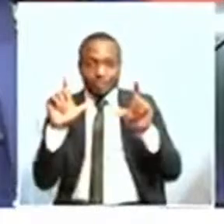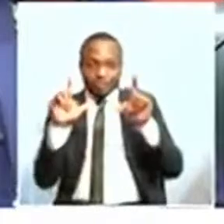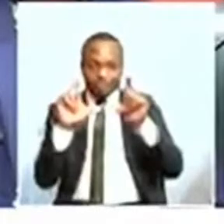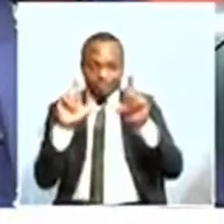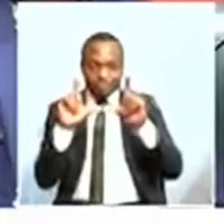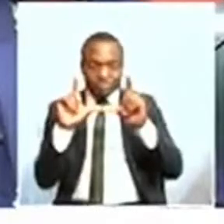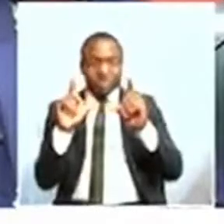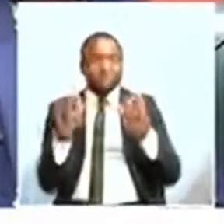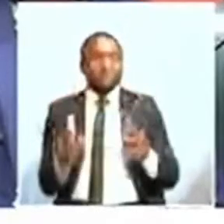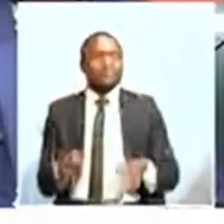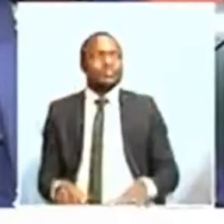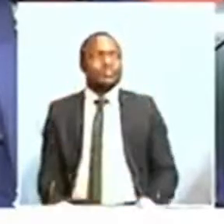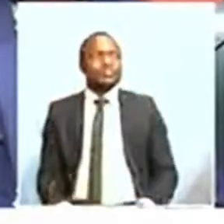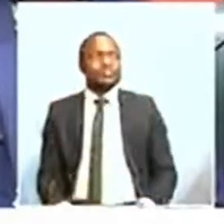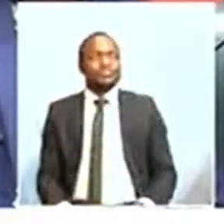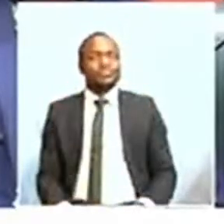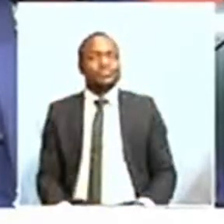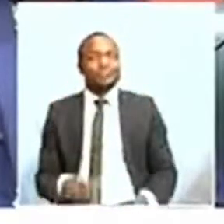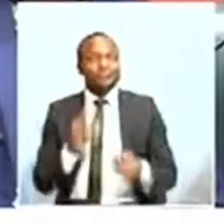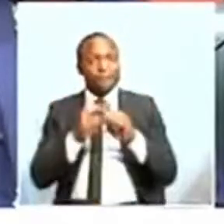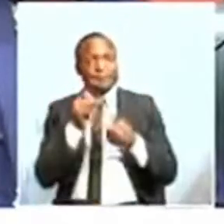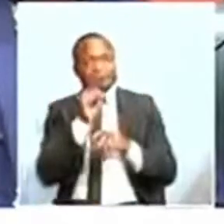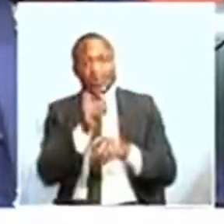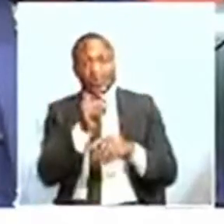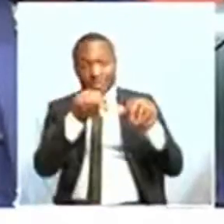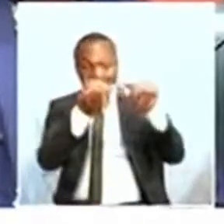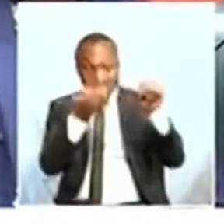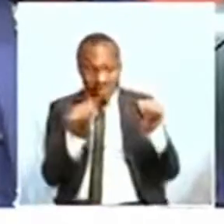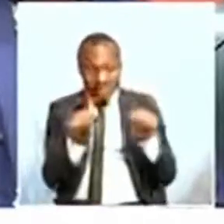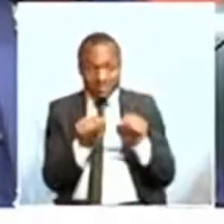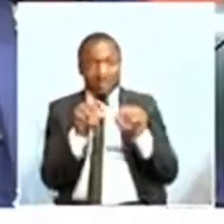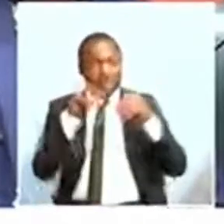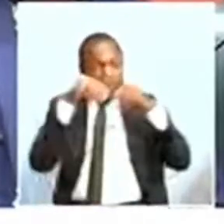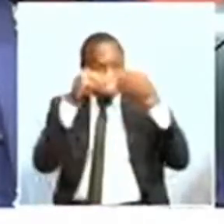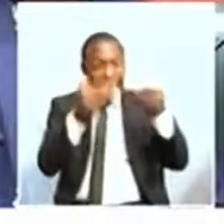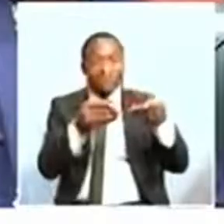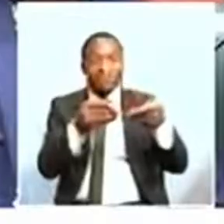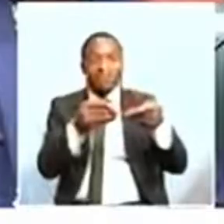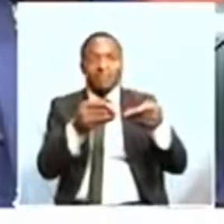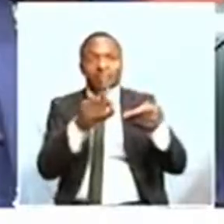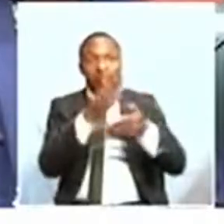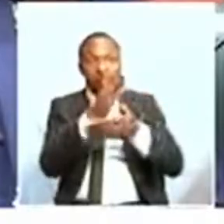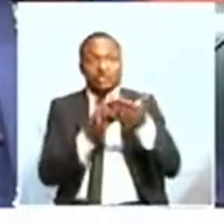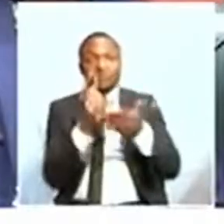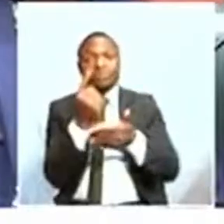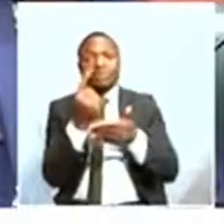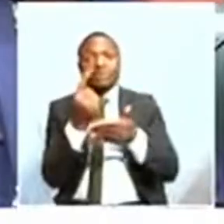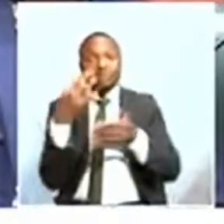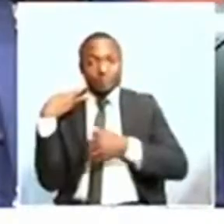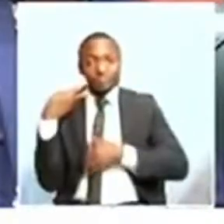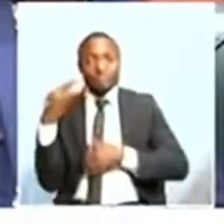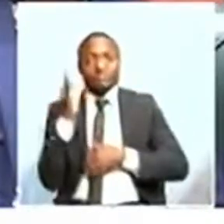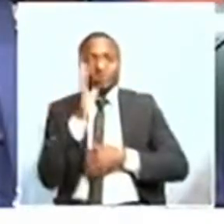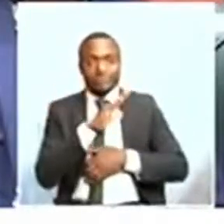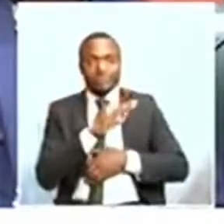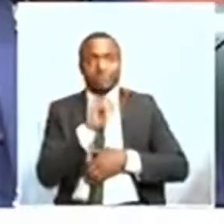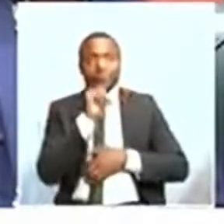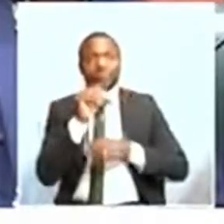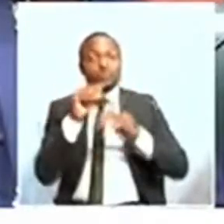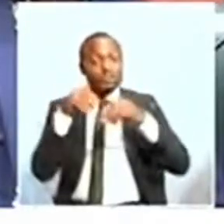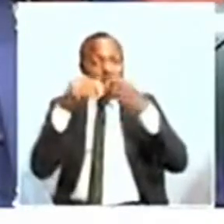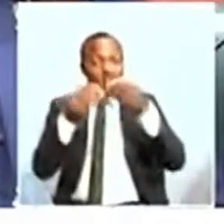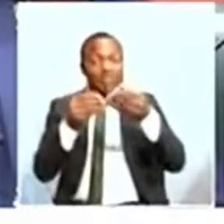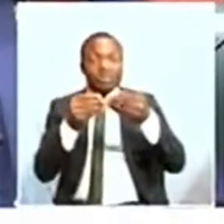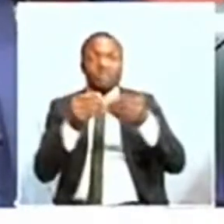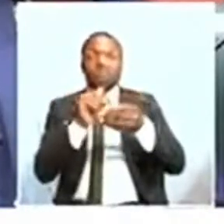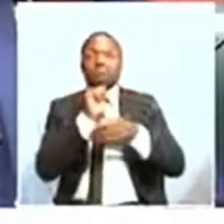a cooperative, but that area has been given to somebody who has applied and he has not been given